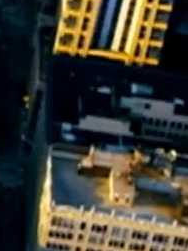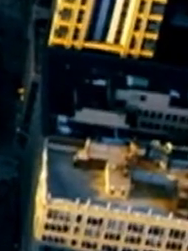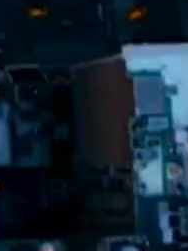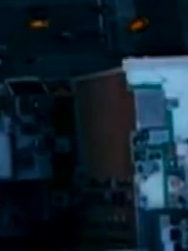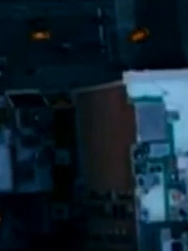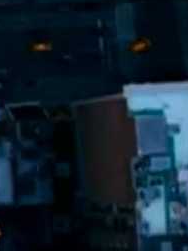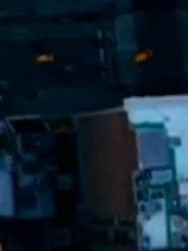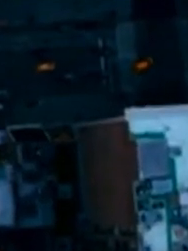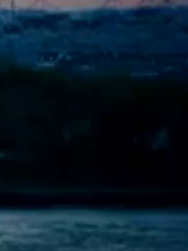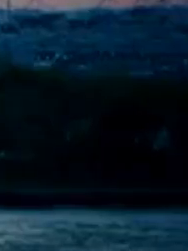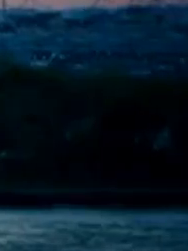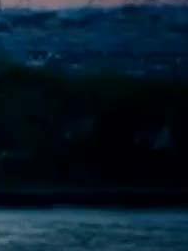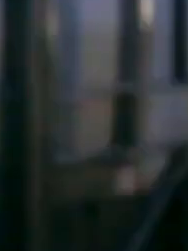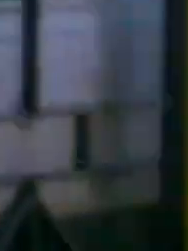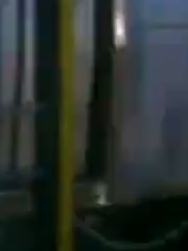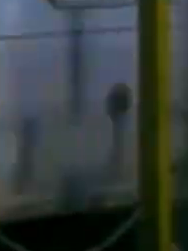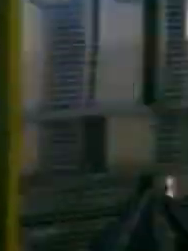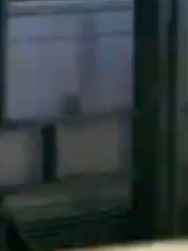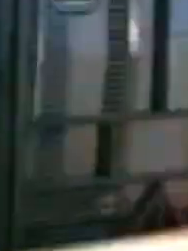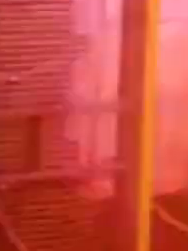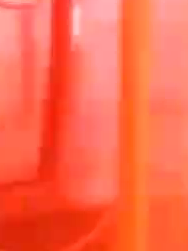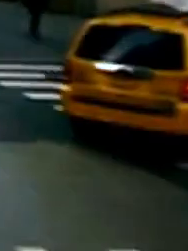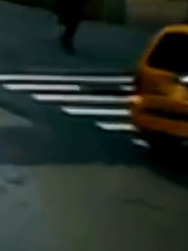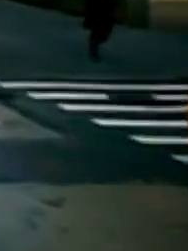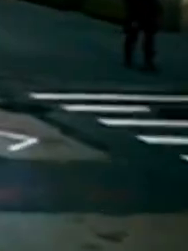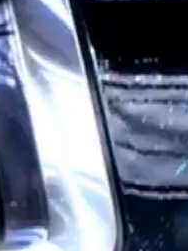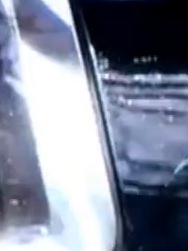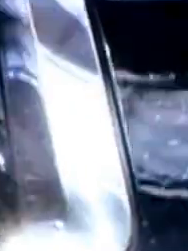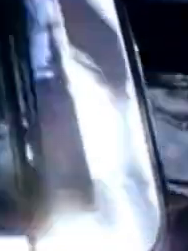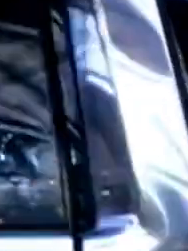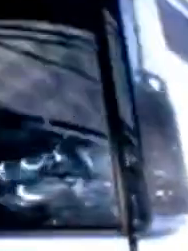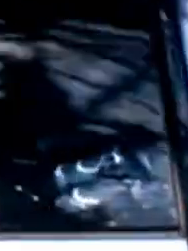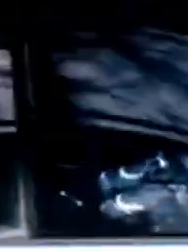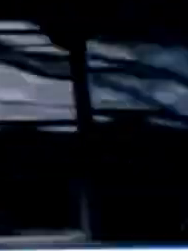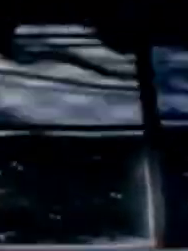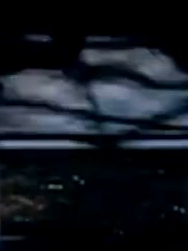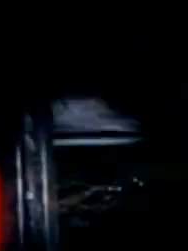Ladies and gentlemen, welcome to John F. Kennedy International Airport.